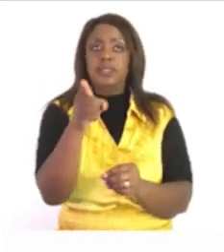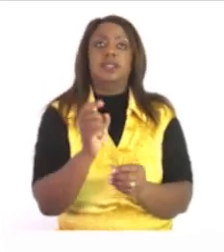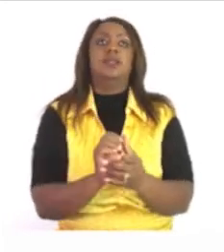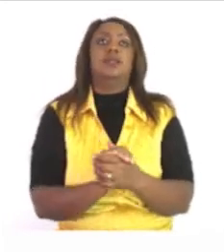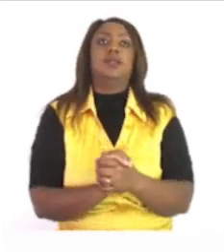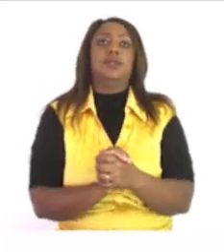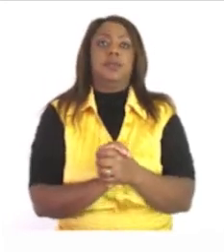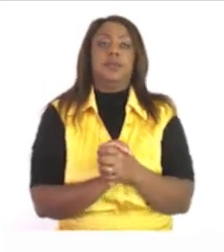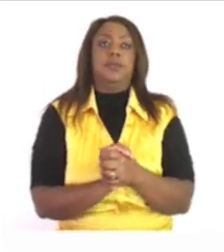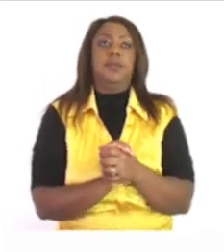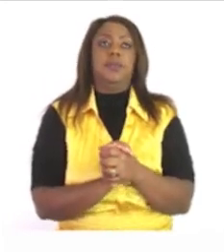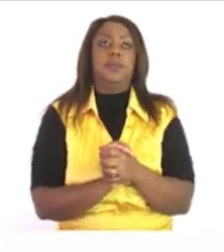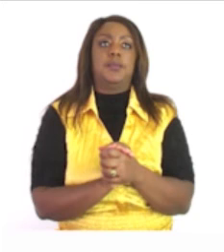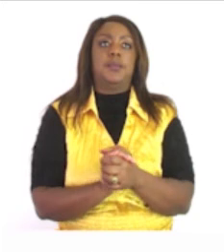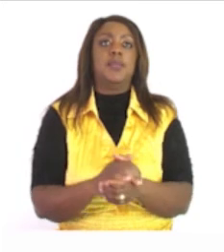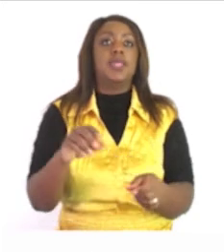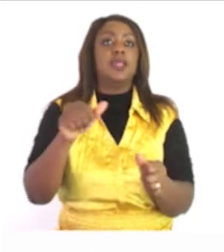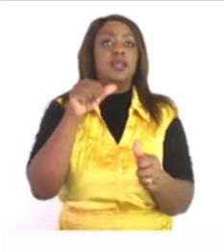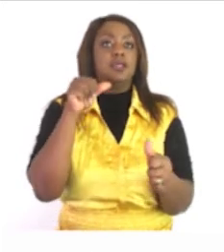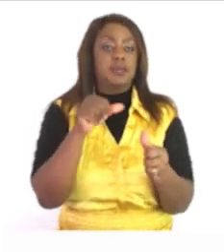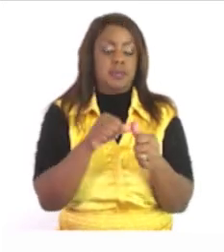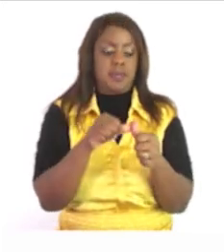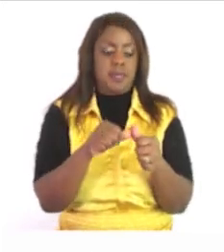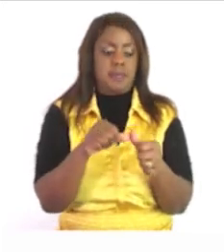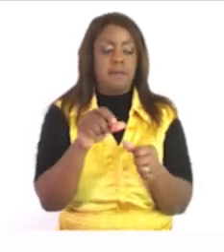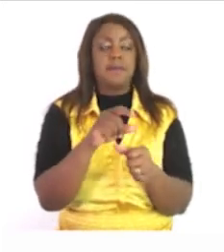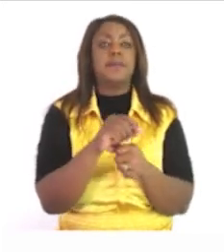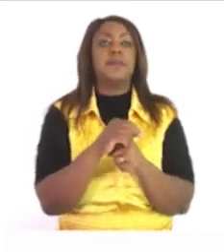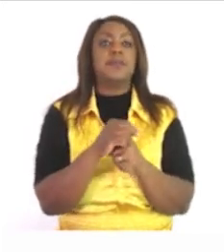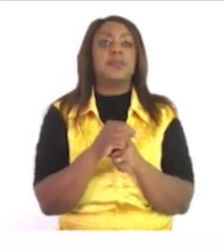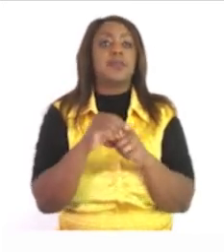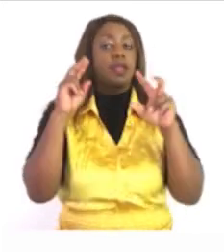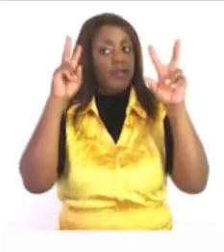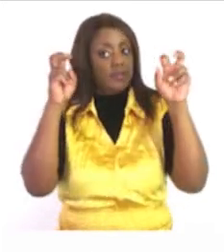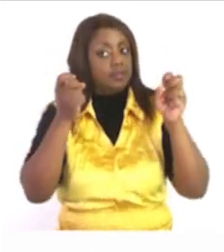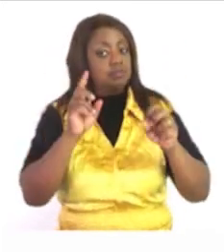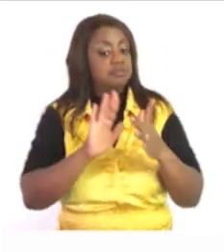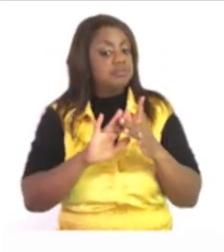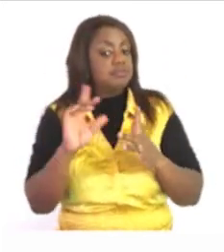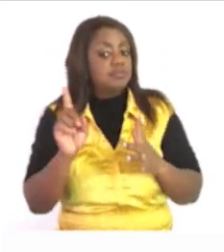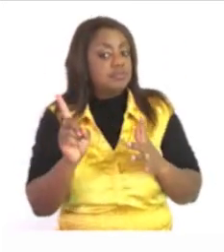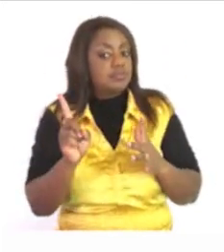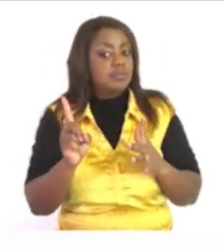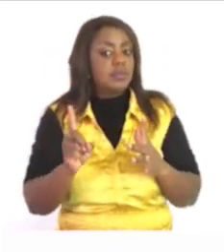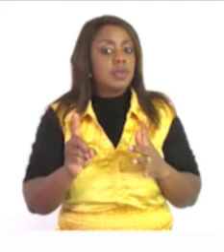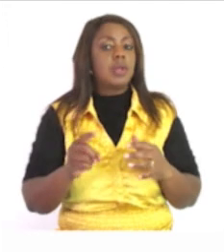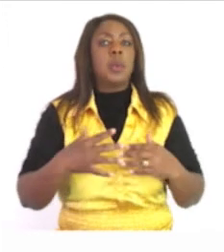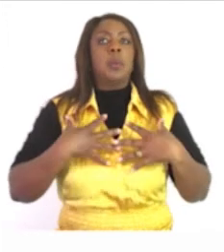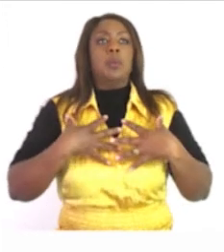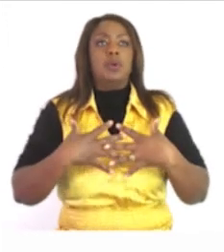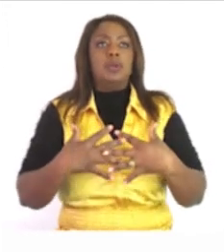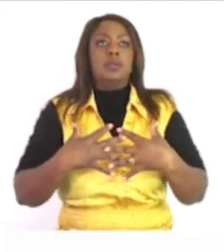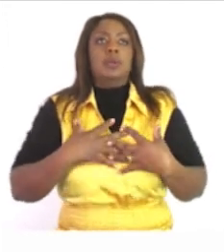Only 2 questions have been given there for self-assessment, and you need to answer those questions there. Do not pick going to look